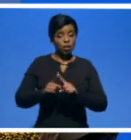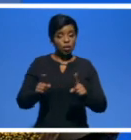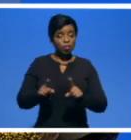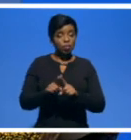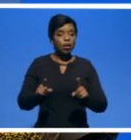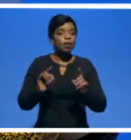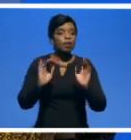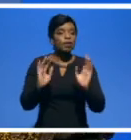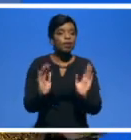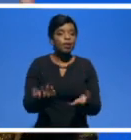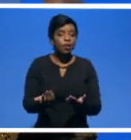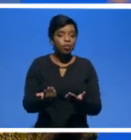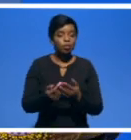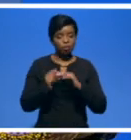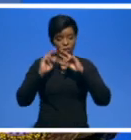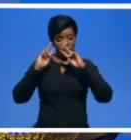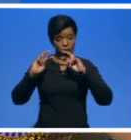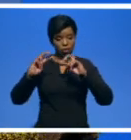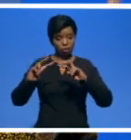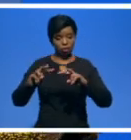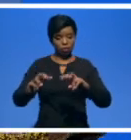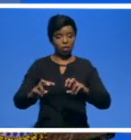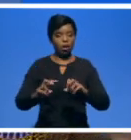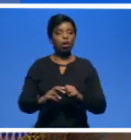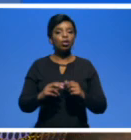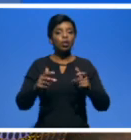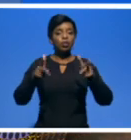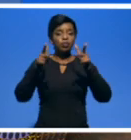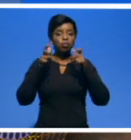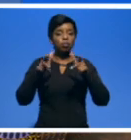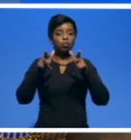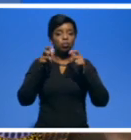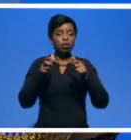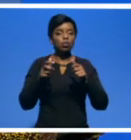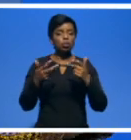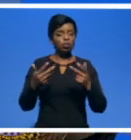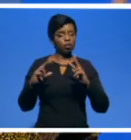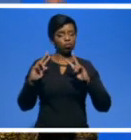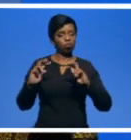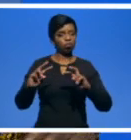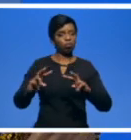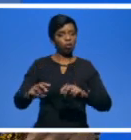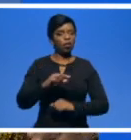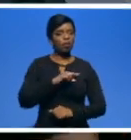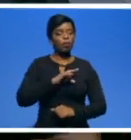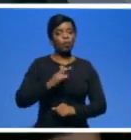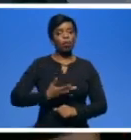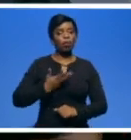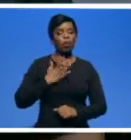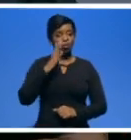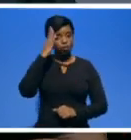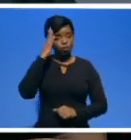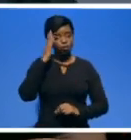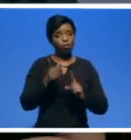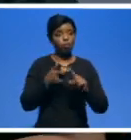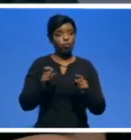etse di investigative hearings kapa diphuputso mo e leng gore re bitsa boramesebetsi go tsa